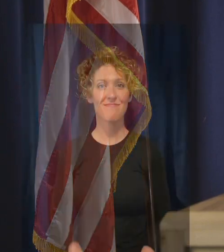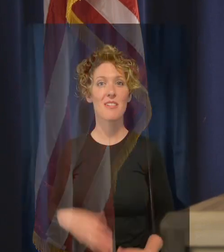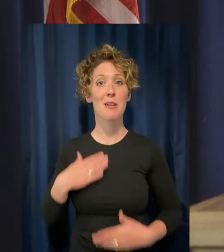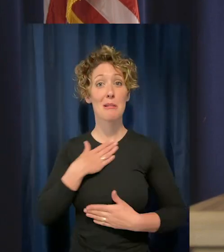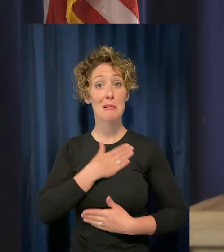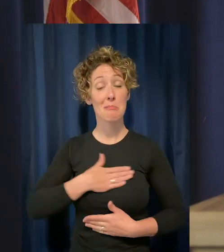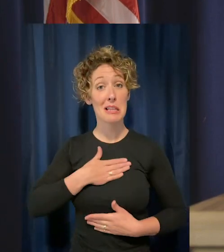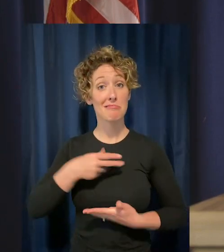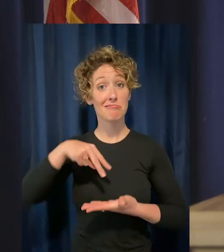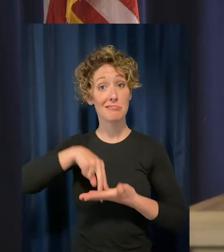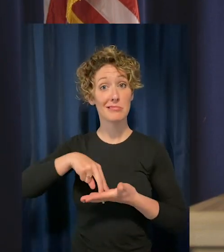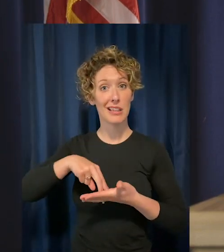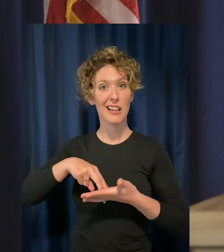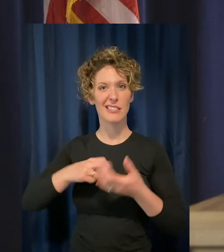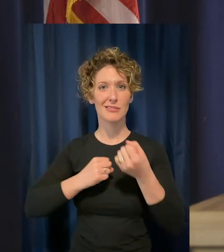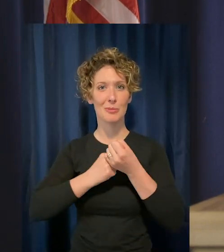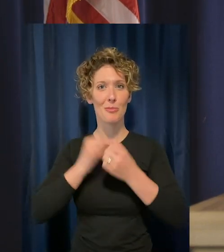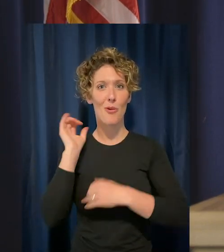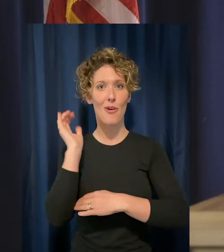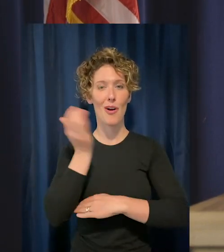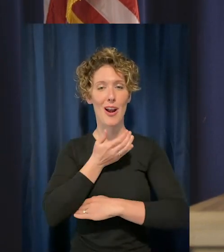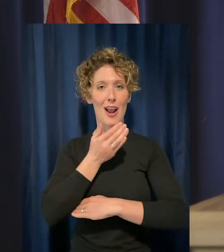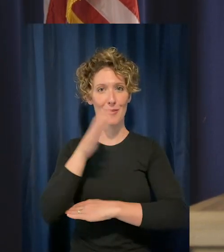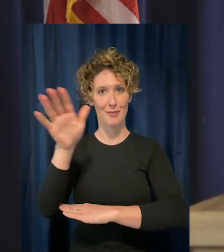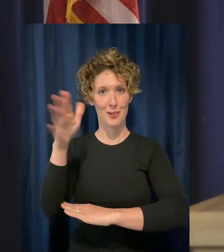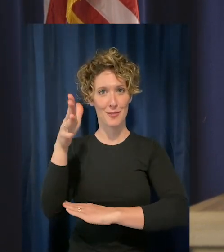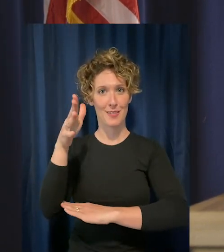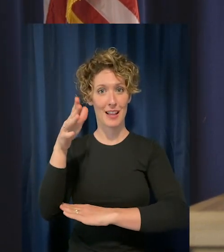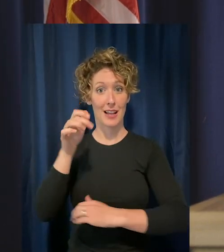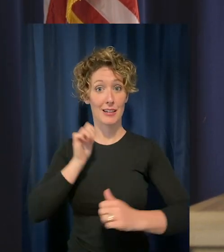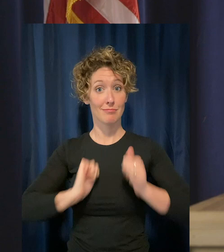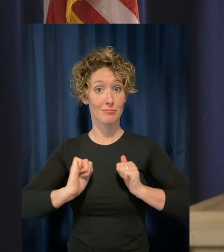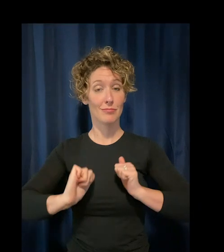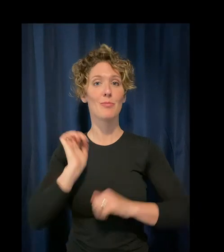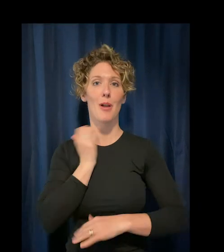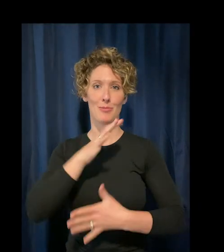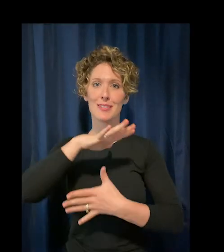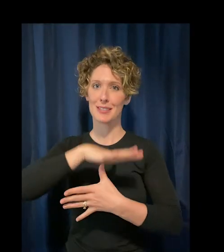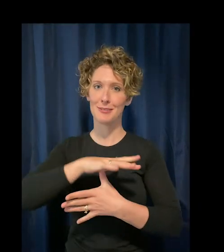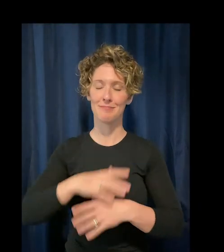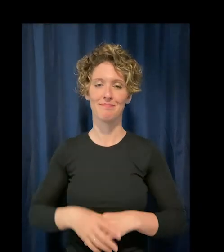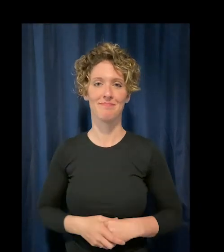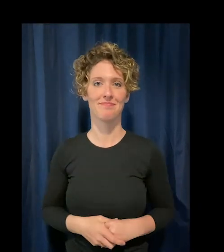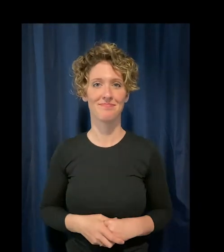Please stand for the Pledge of Allegiance performed by our seniors.